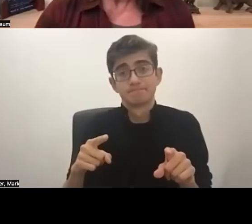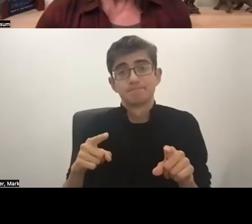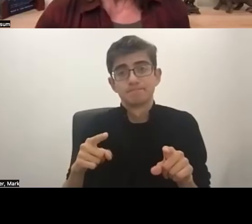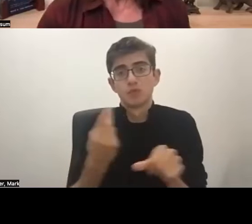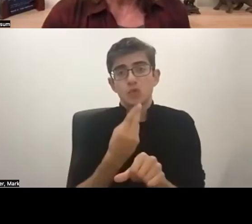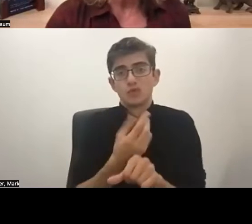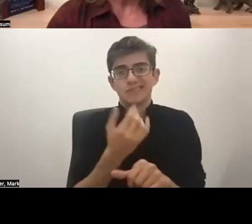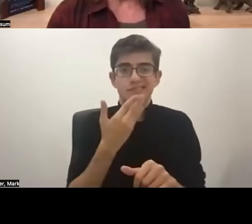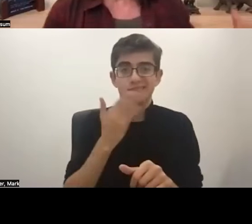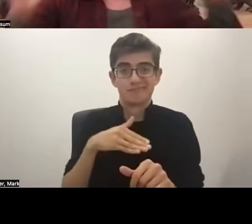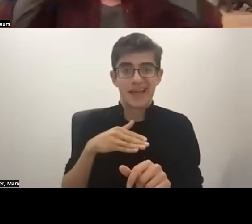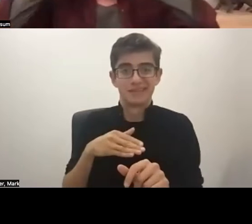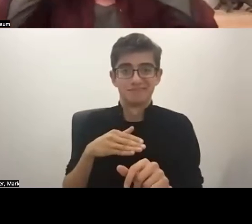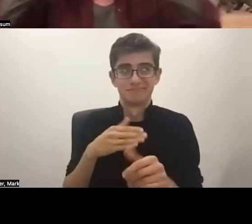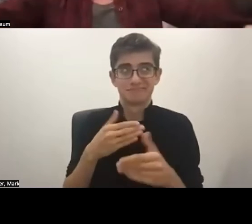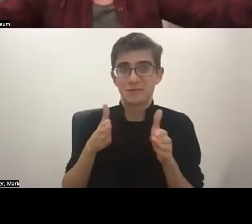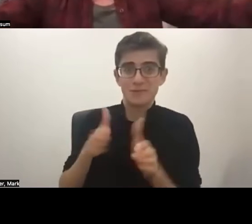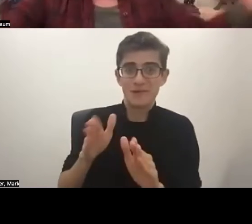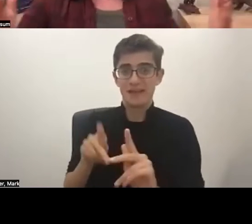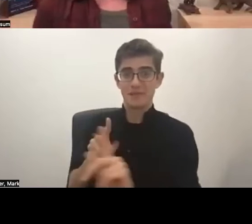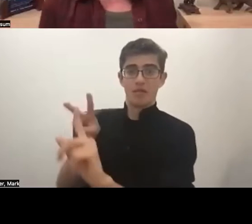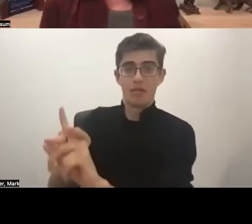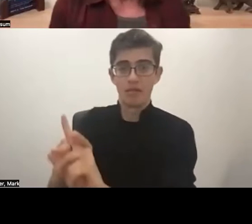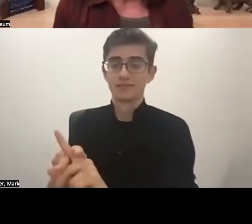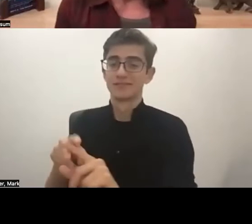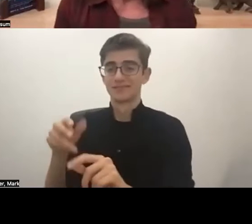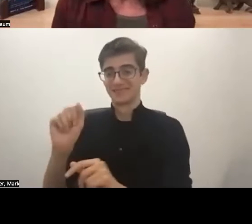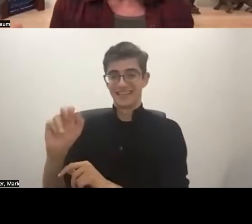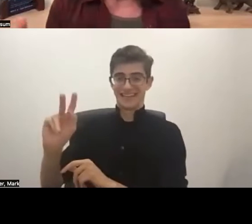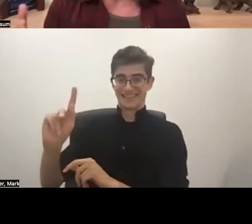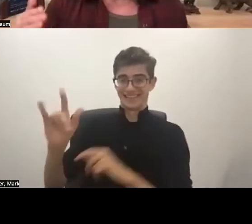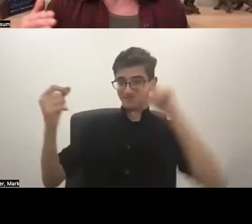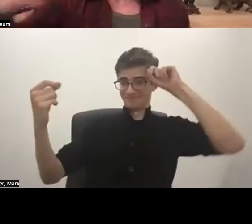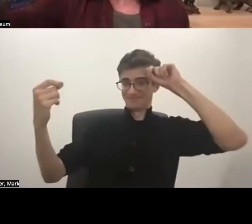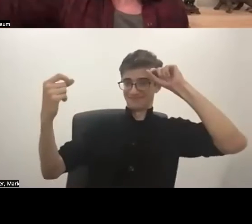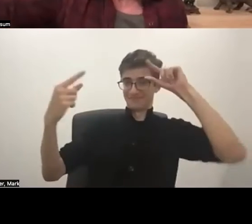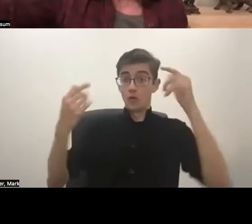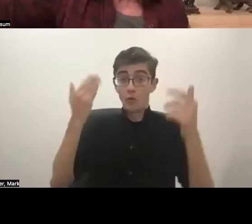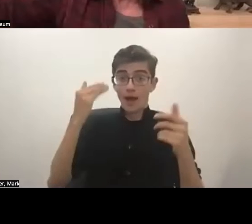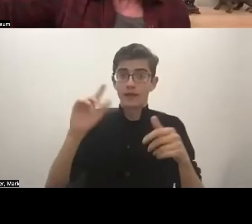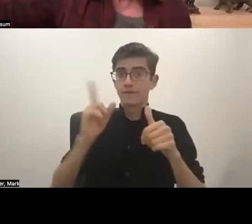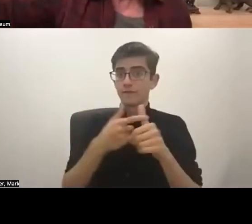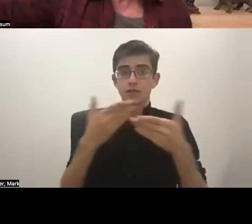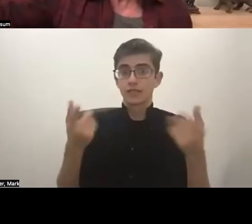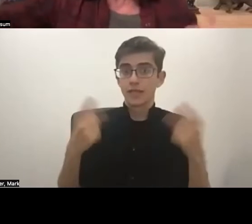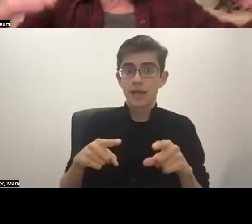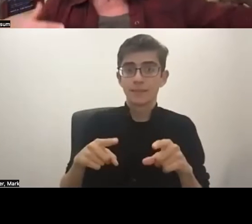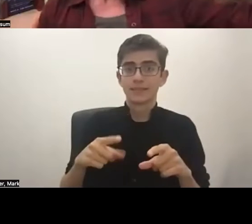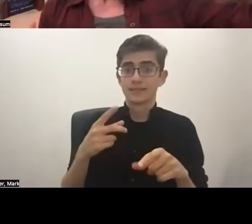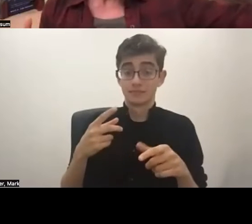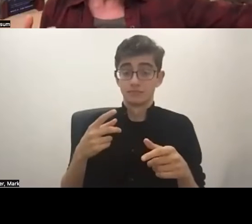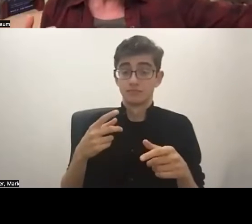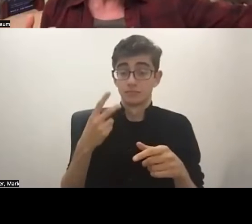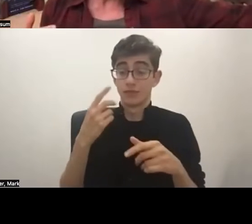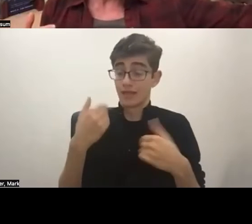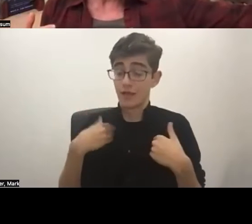way. And it's like Anthony was reading my mind, because it was actually used to challenge an educational viewing tower over